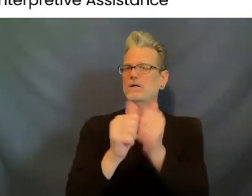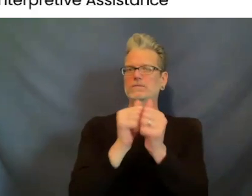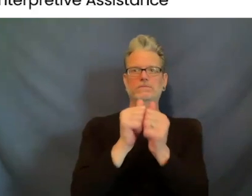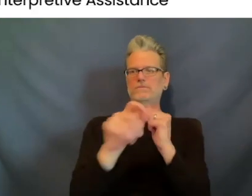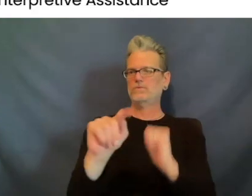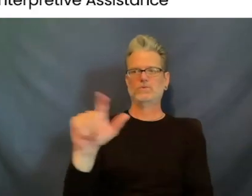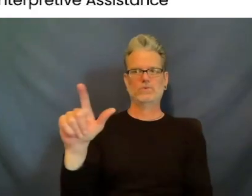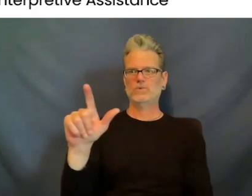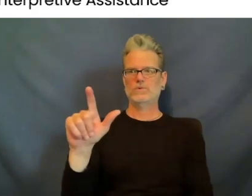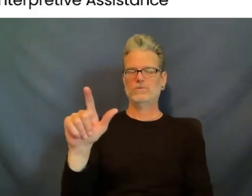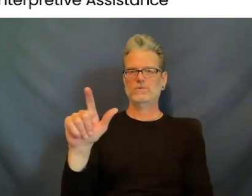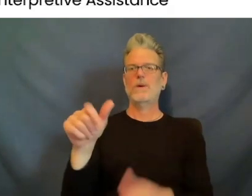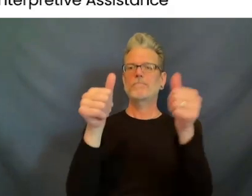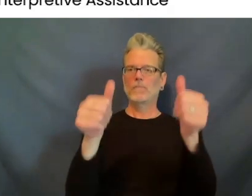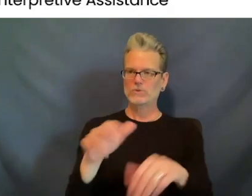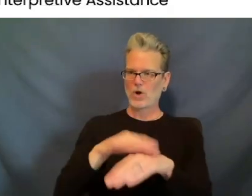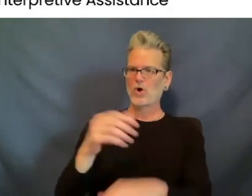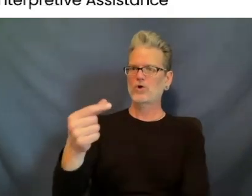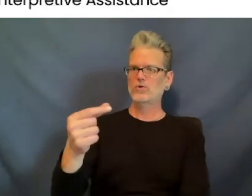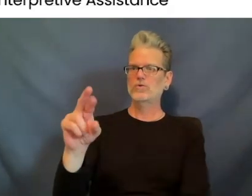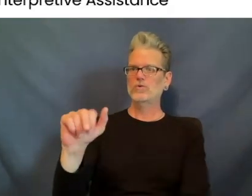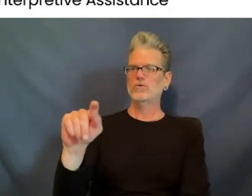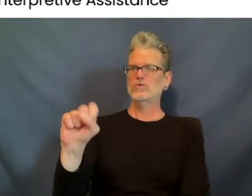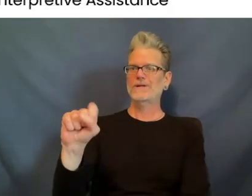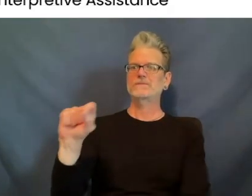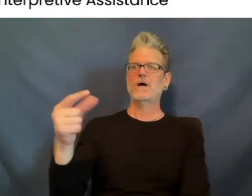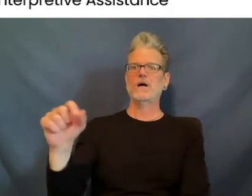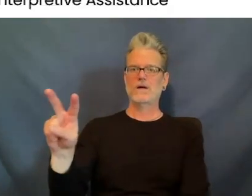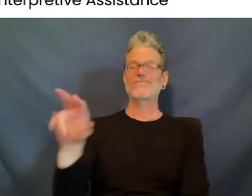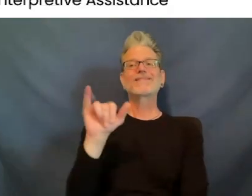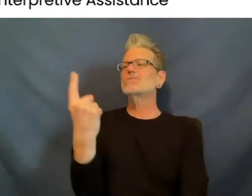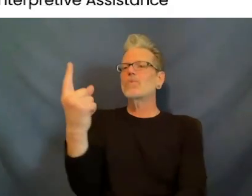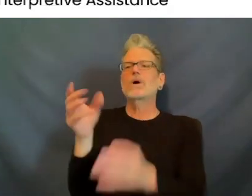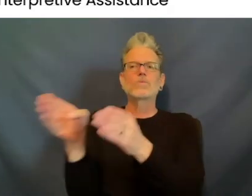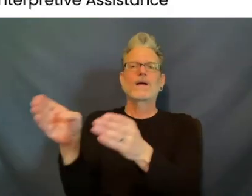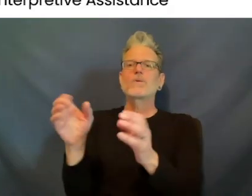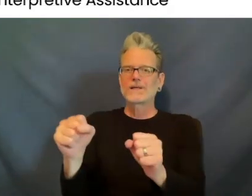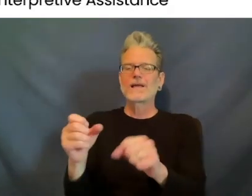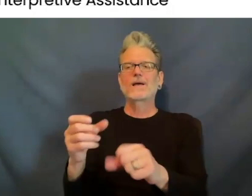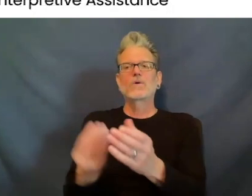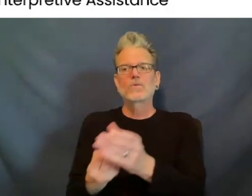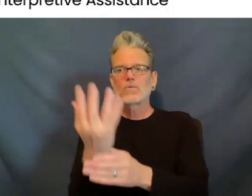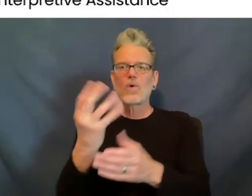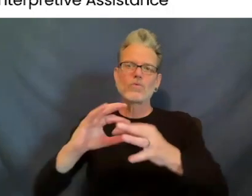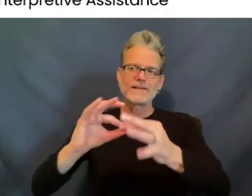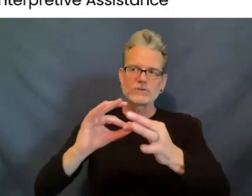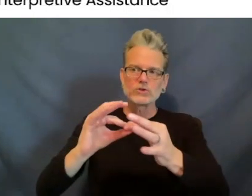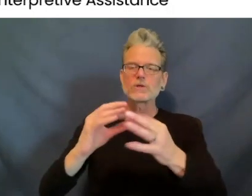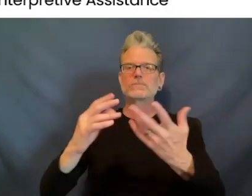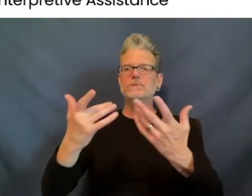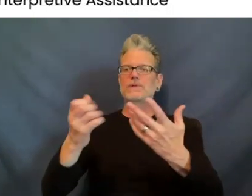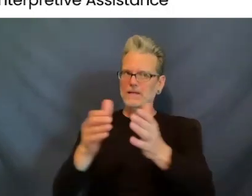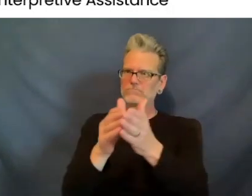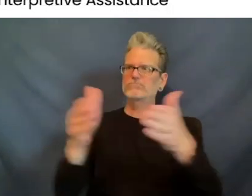on grants.gov. The Outreach of Interest is a mechanism to cultivate relationships and expand potential